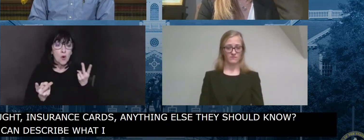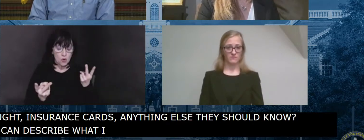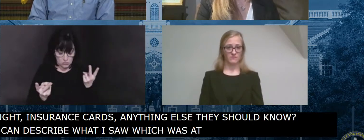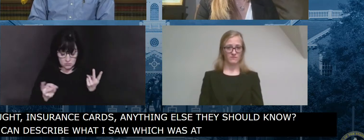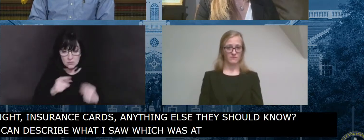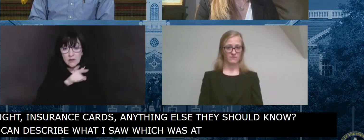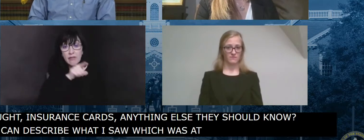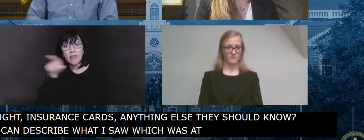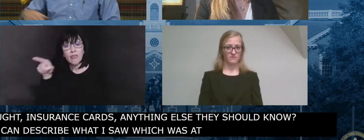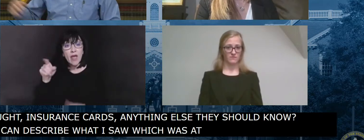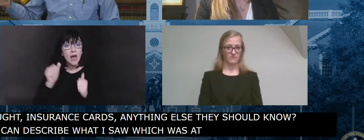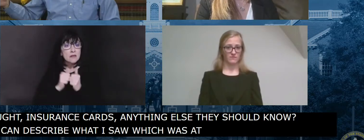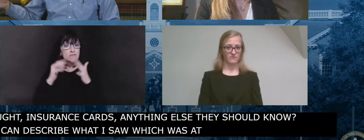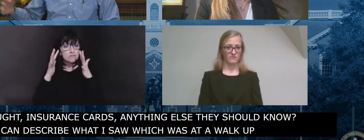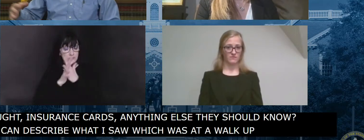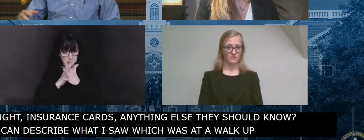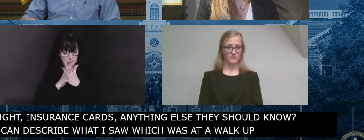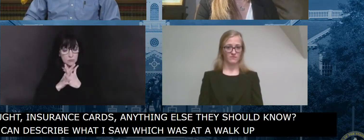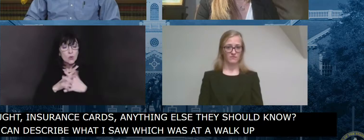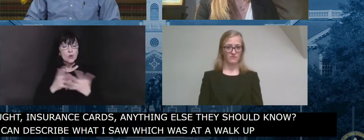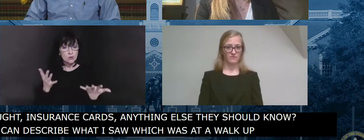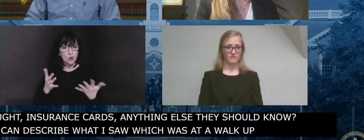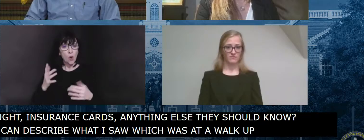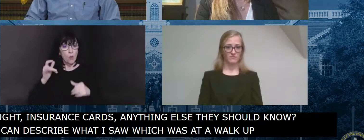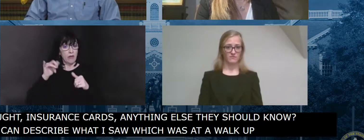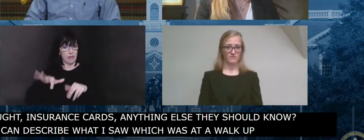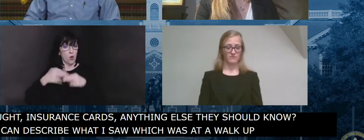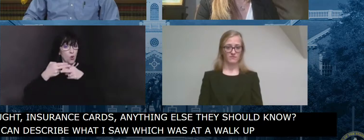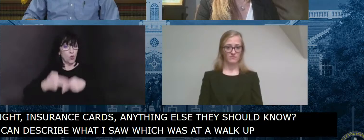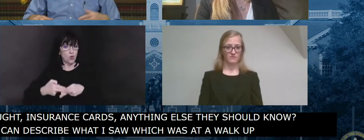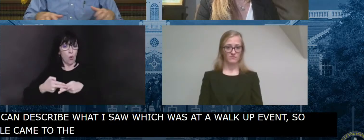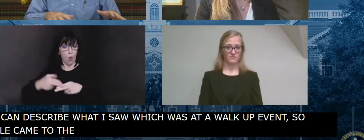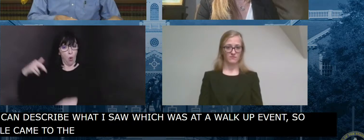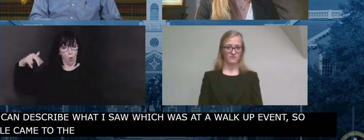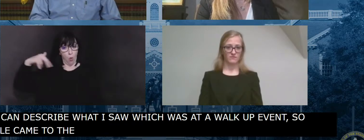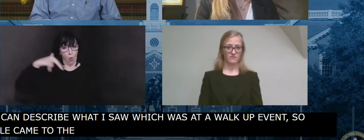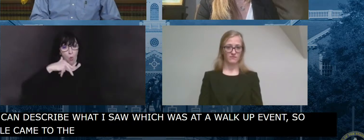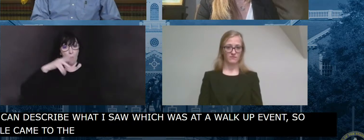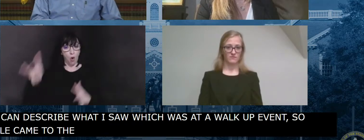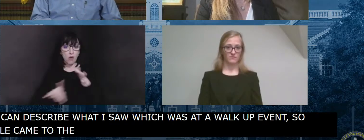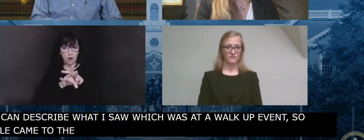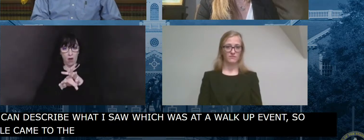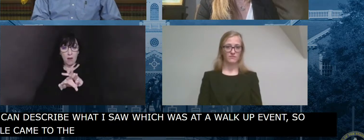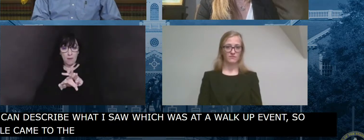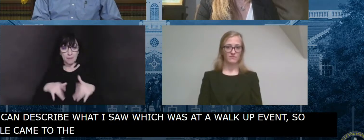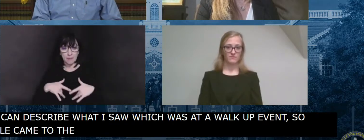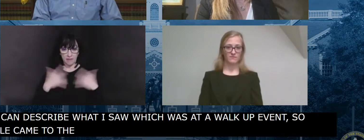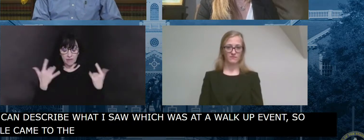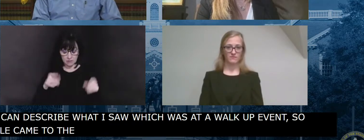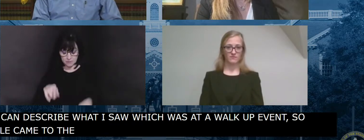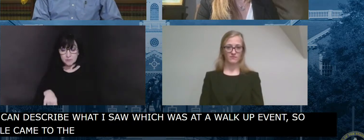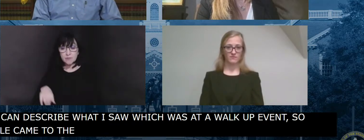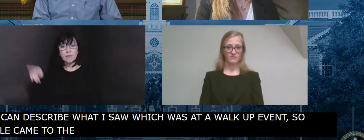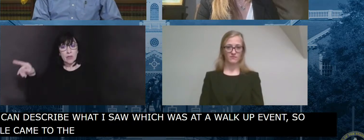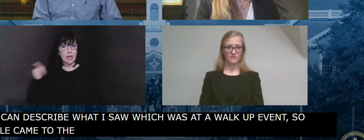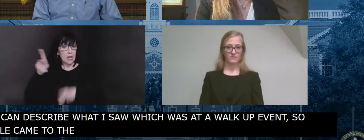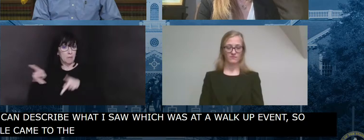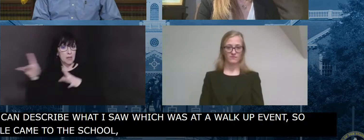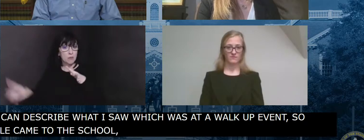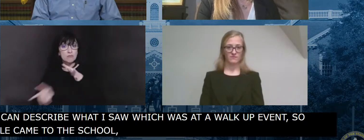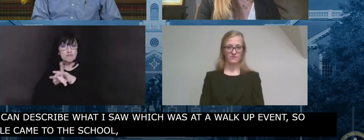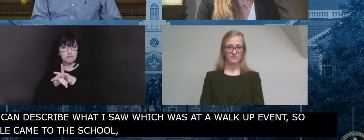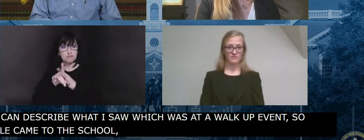event. So people came to the Salesianum School. The vaccines and the thing was in